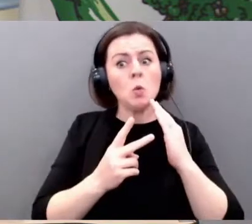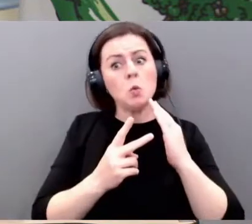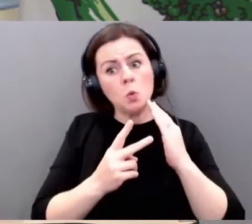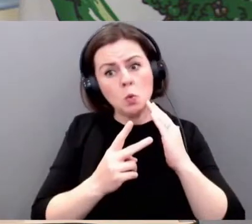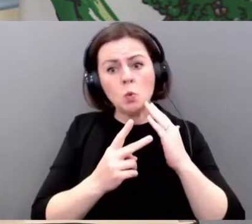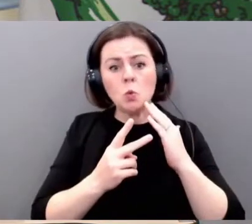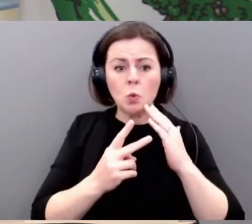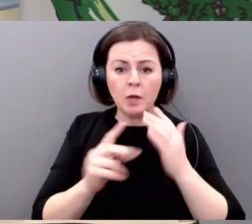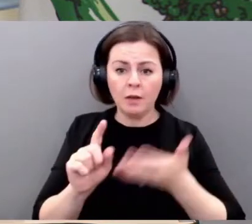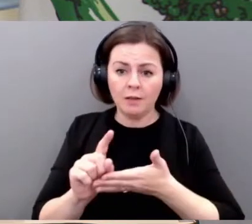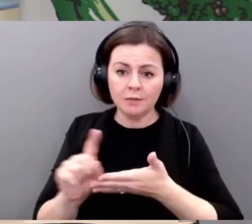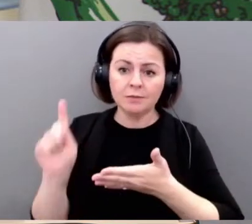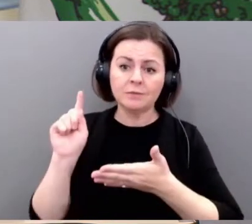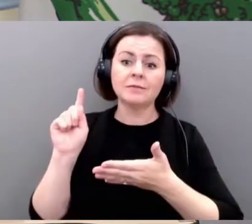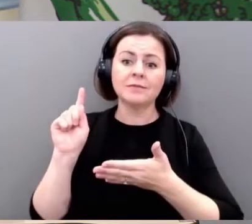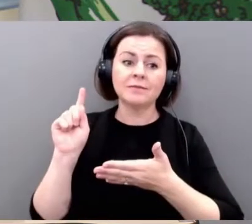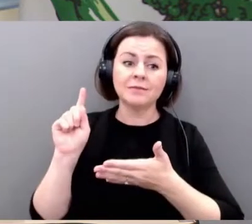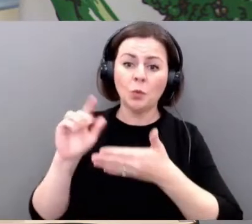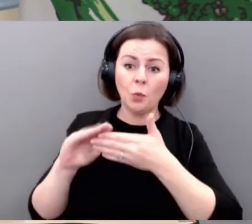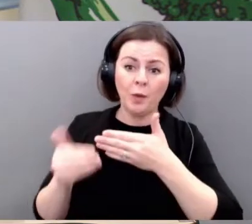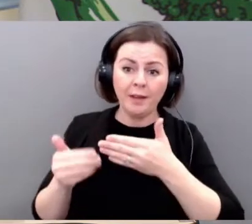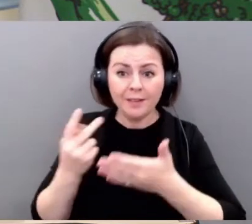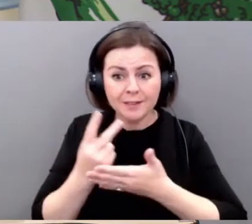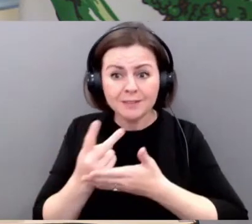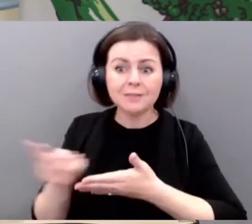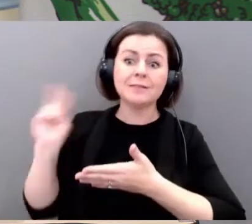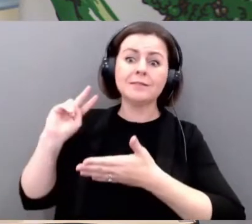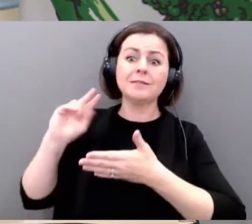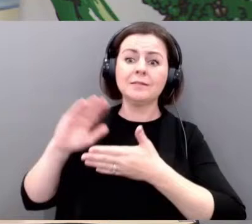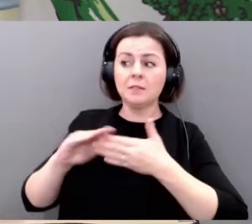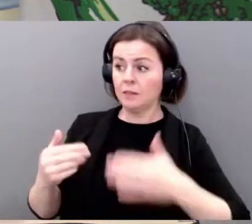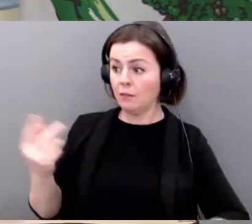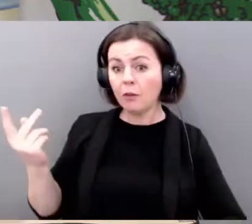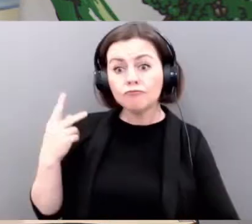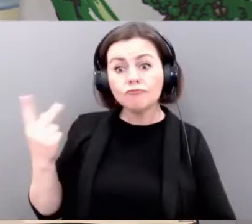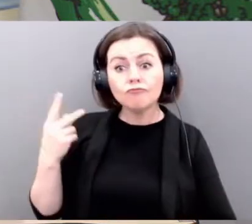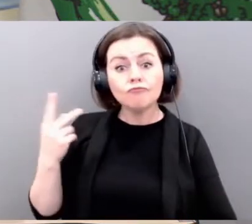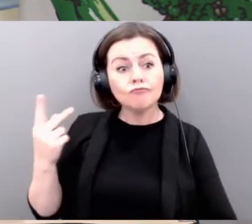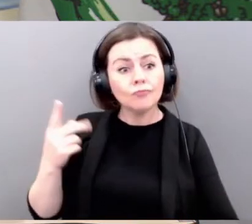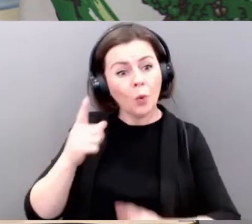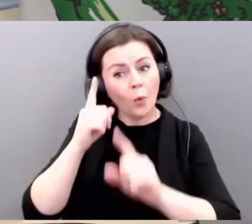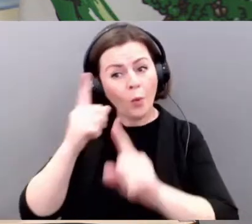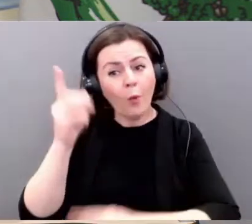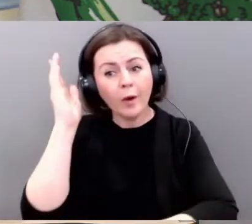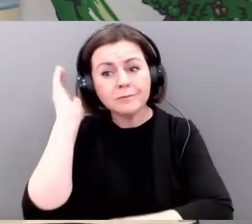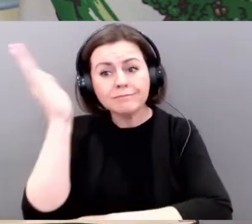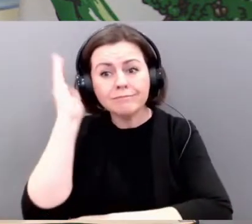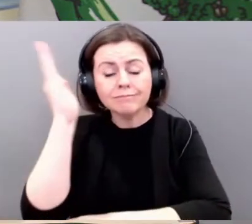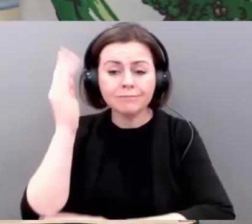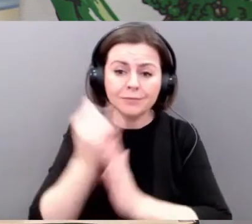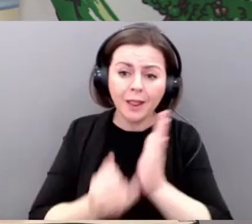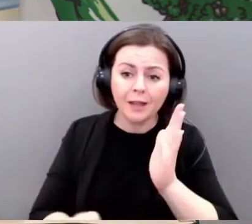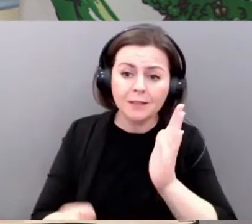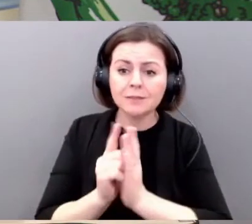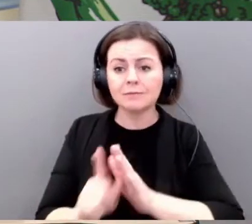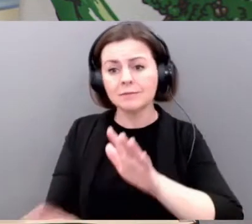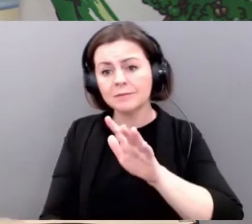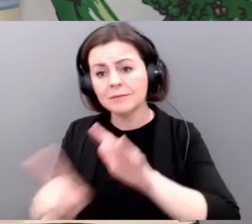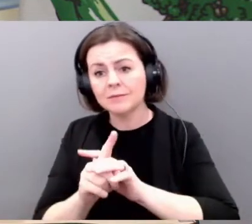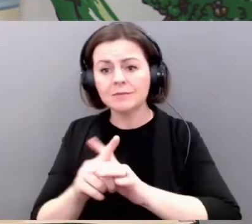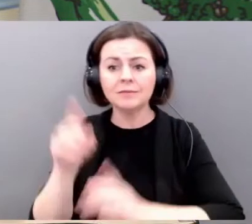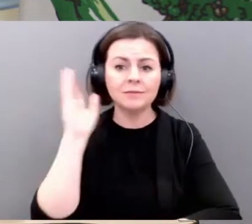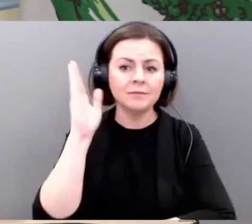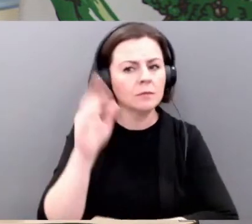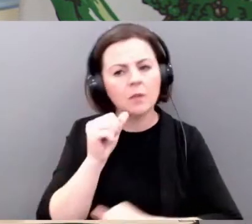Dr. Morrison and I had absolutely no intention to be sitting in front of you with unscheduled news conferences, but they